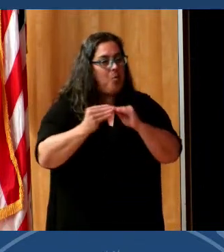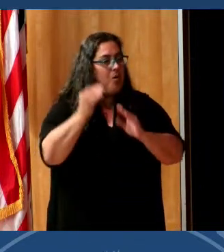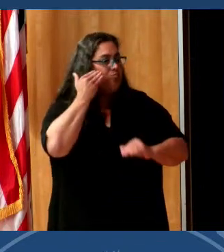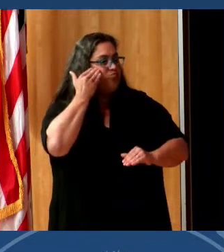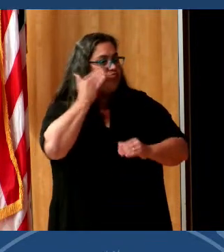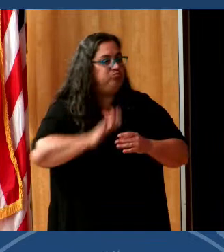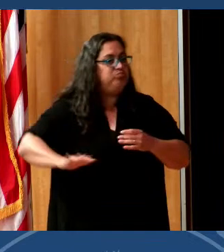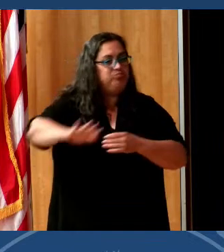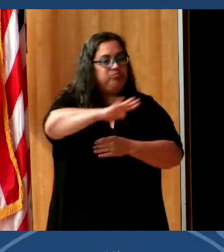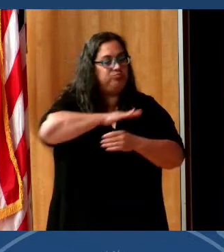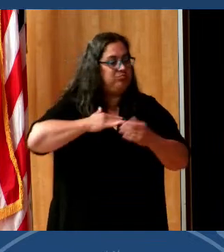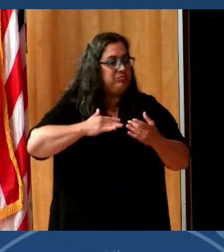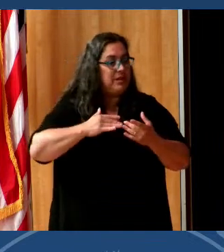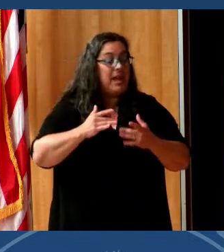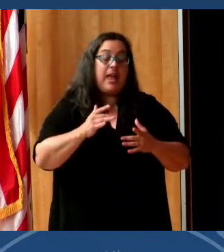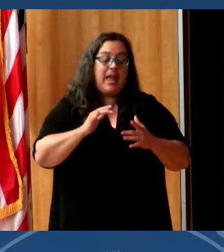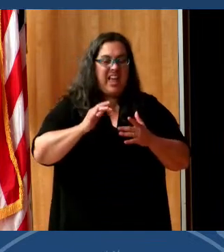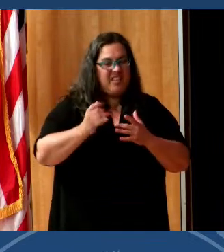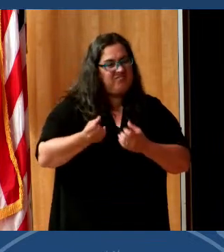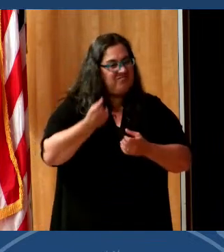how others were feeling emotionally.